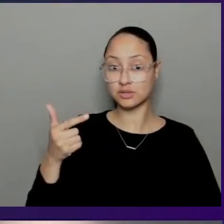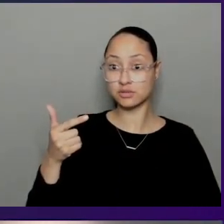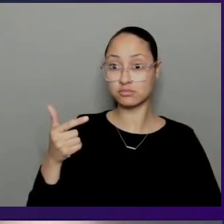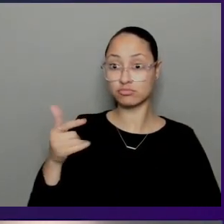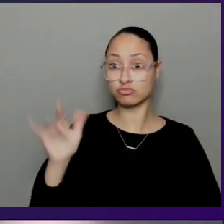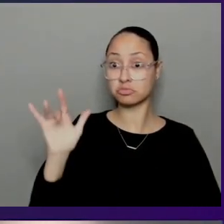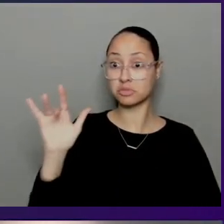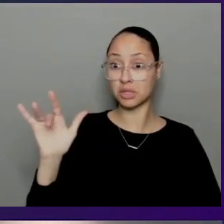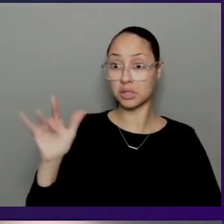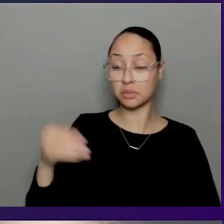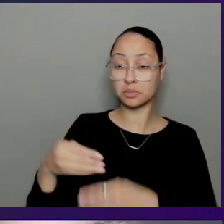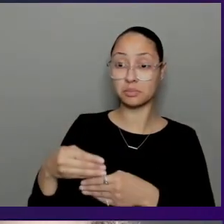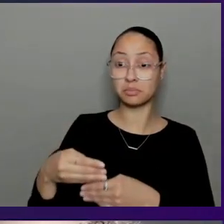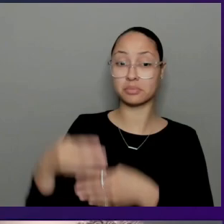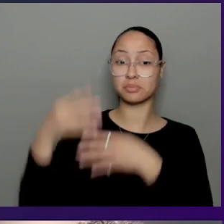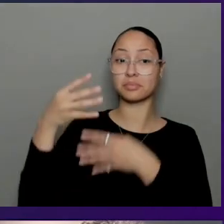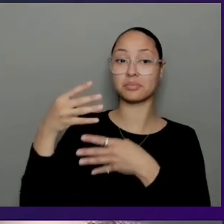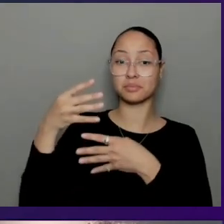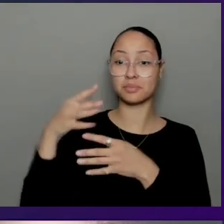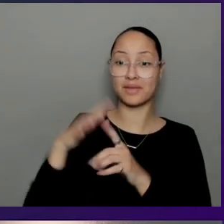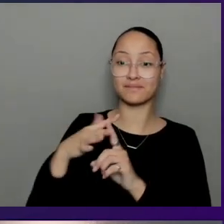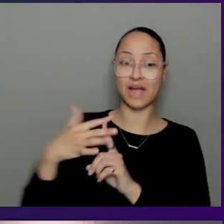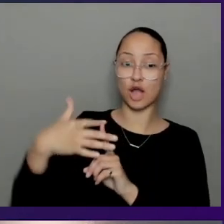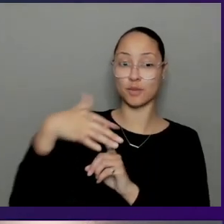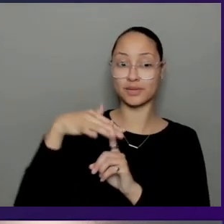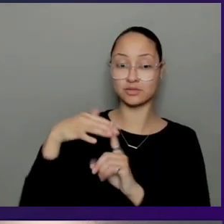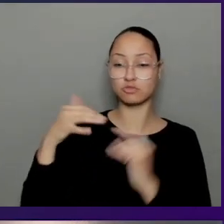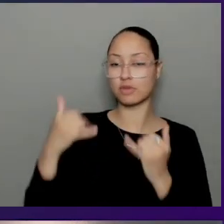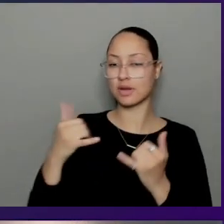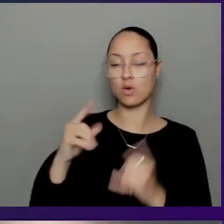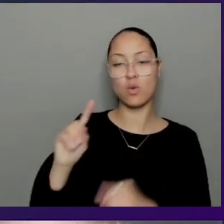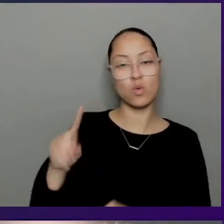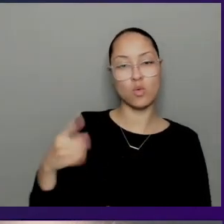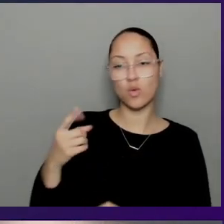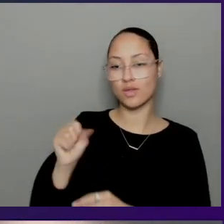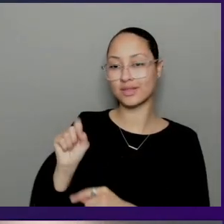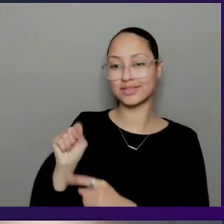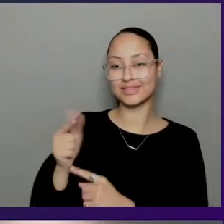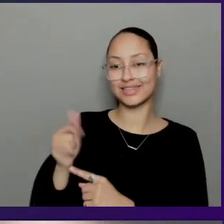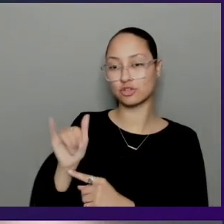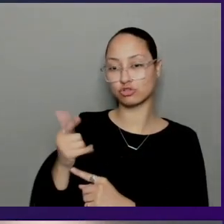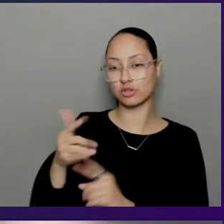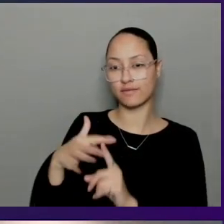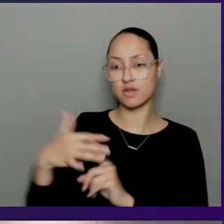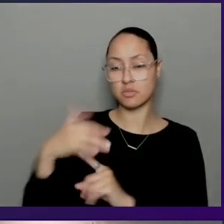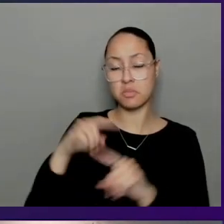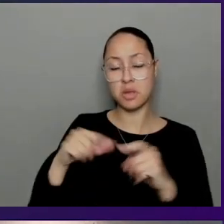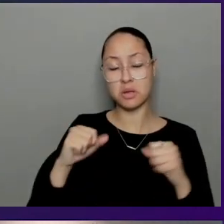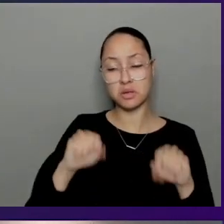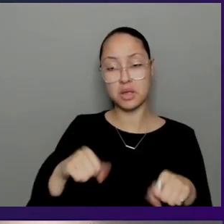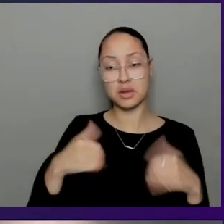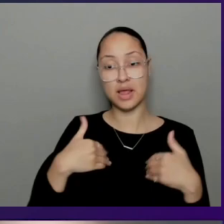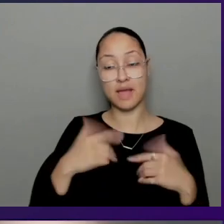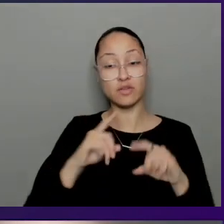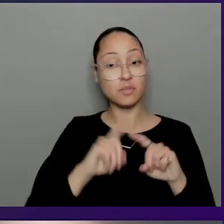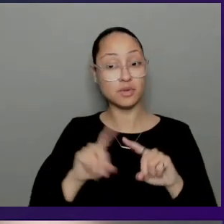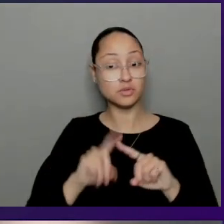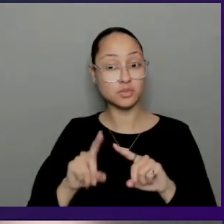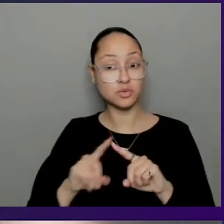have a list of environments. Currently, we have only the staging environments, but we can have multiple environments, such as production or